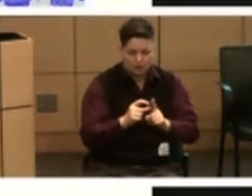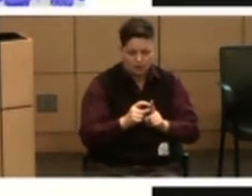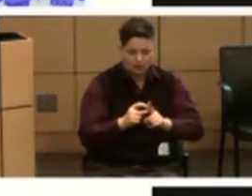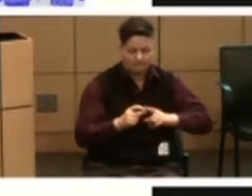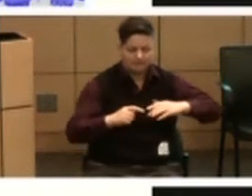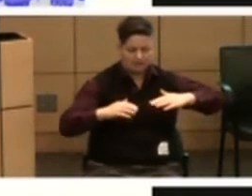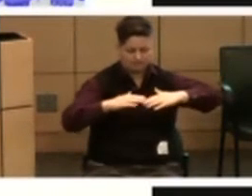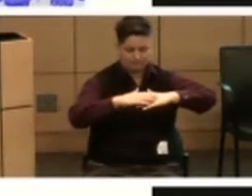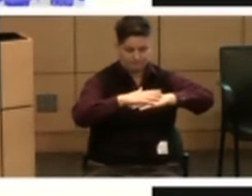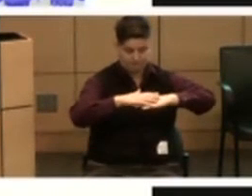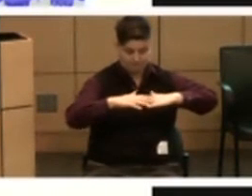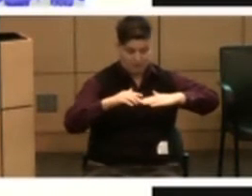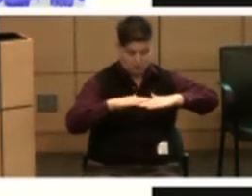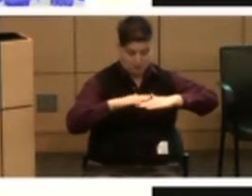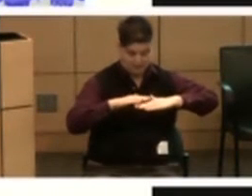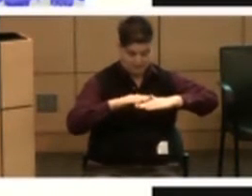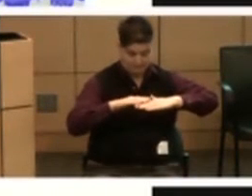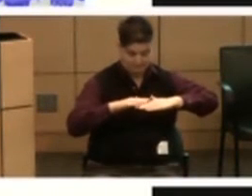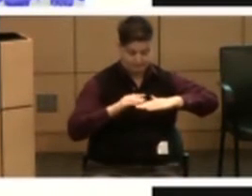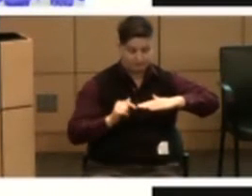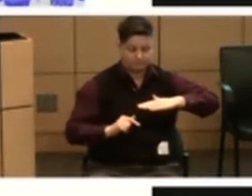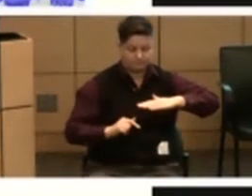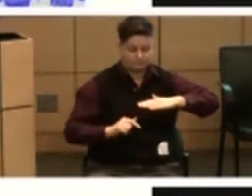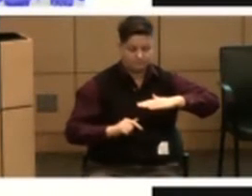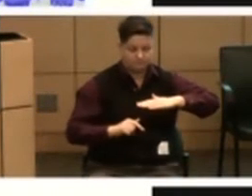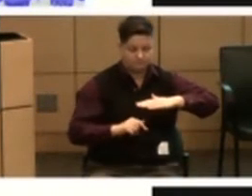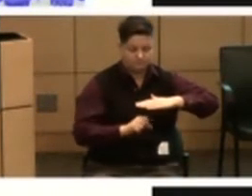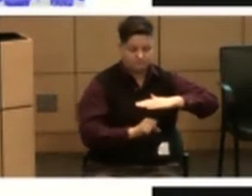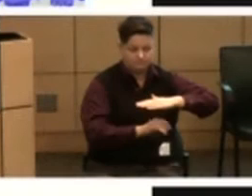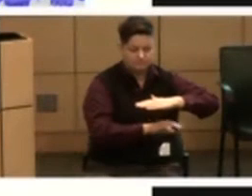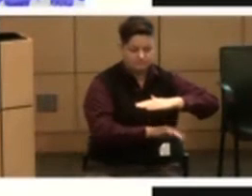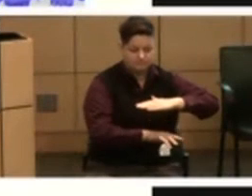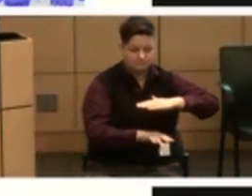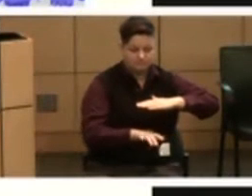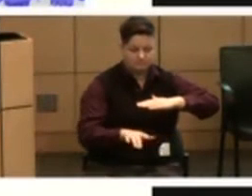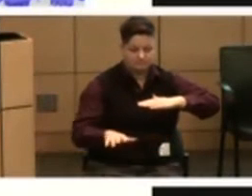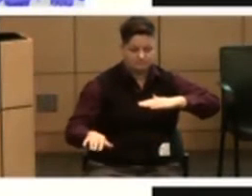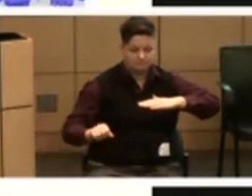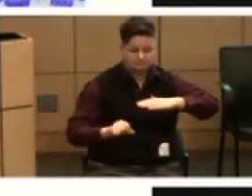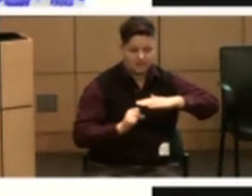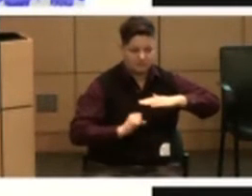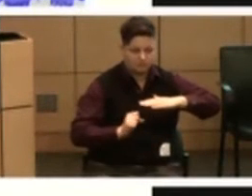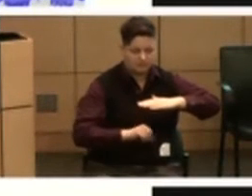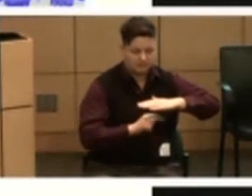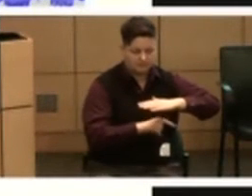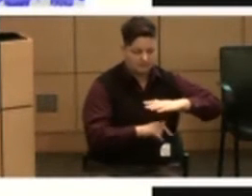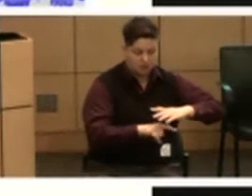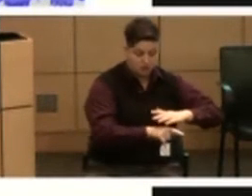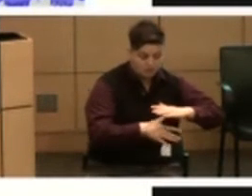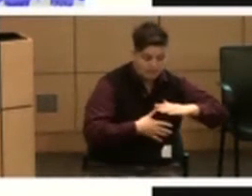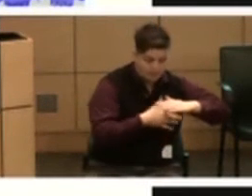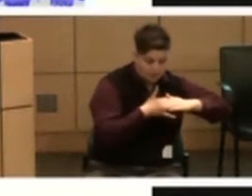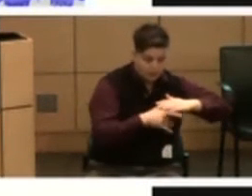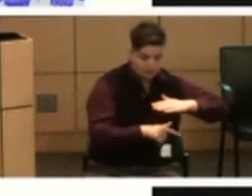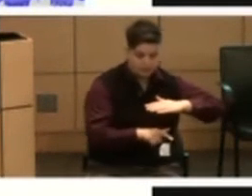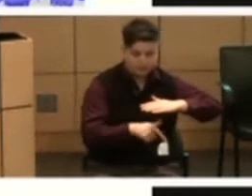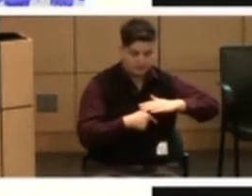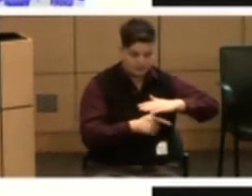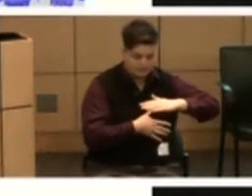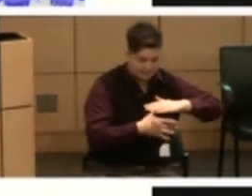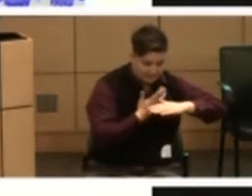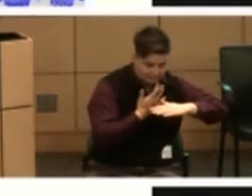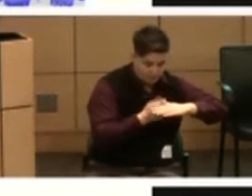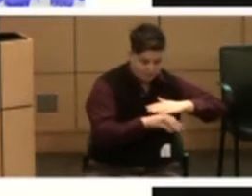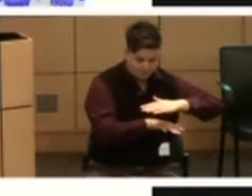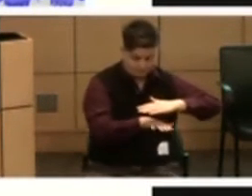harder, or the same. Now I will go and find my mother. Ice cream. Are you my mother? The baby So bird asked. if you